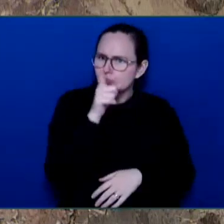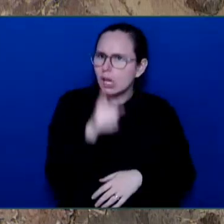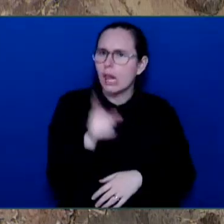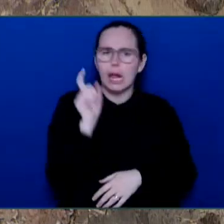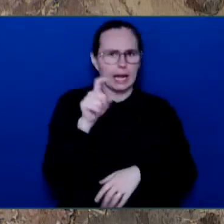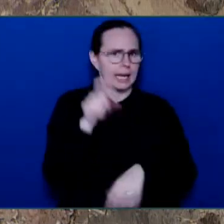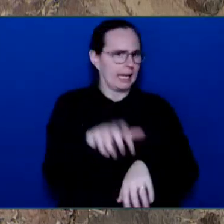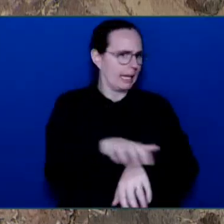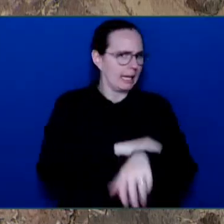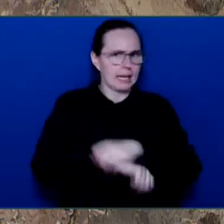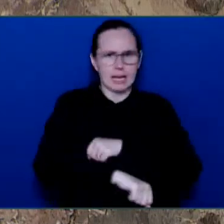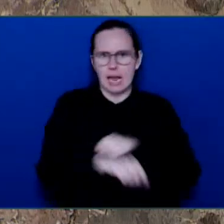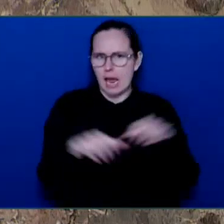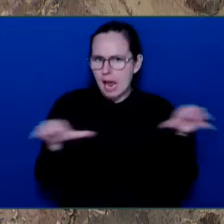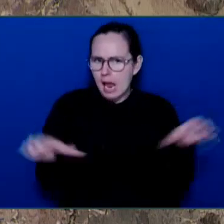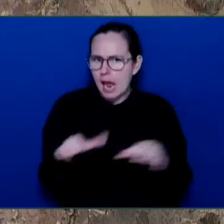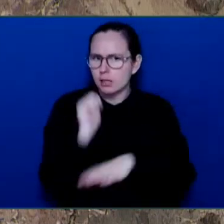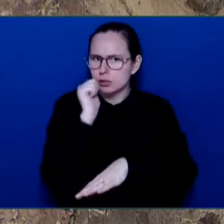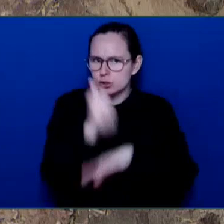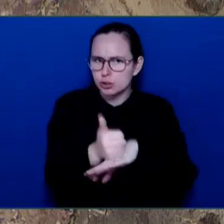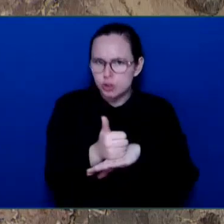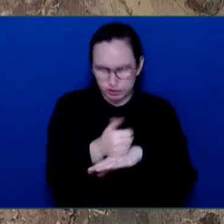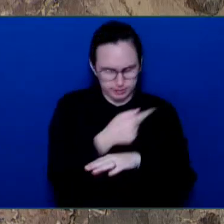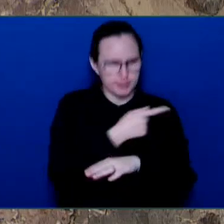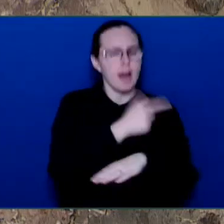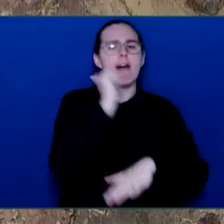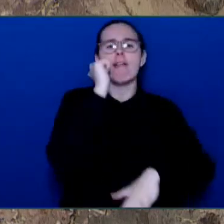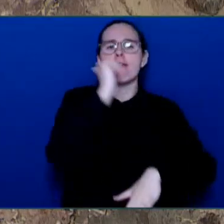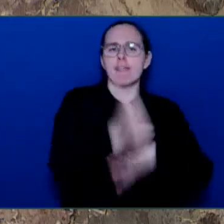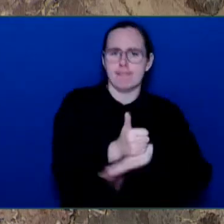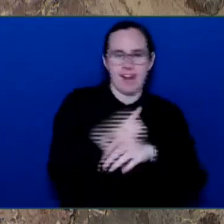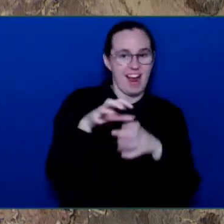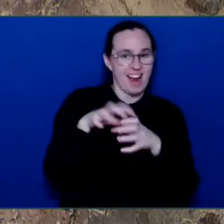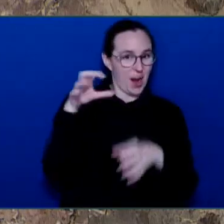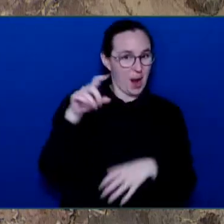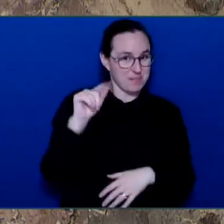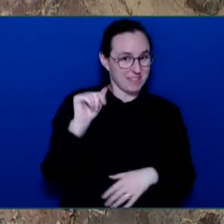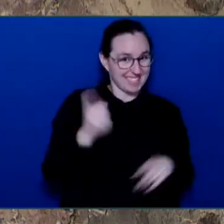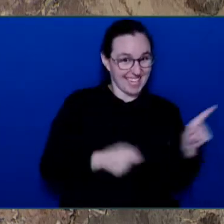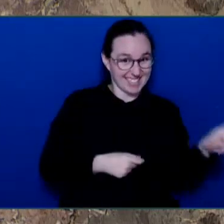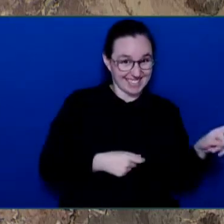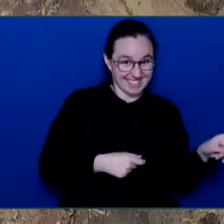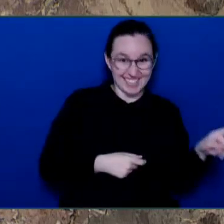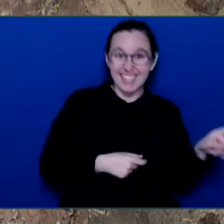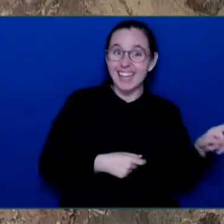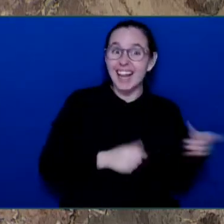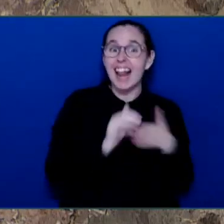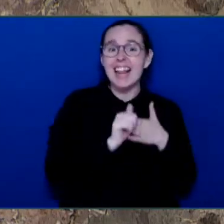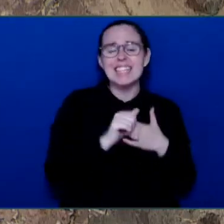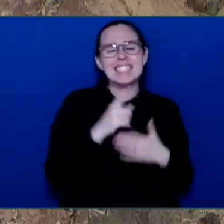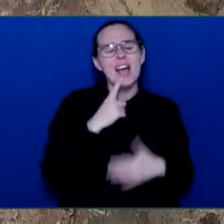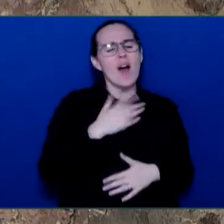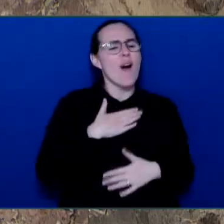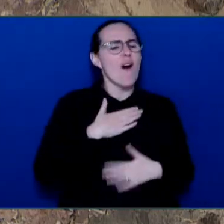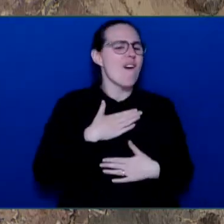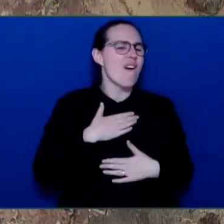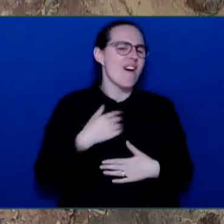said it was one of the proudest moments that he had in government. It is really